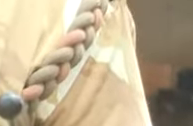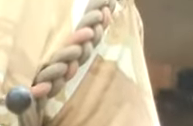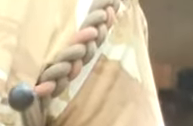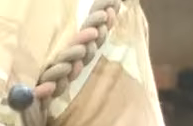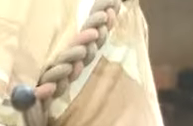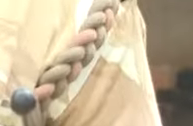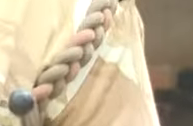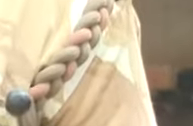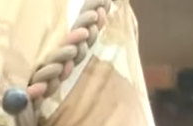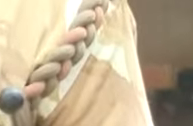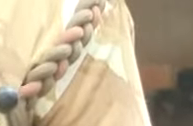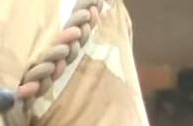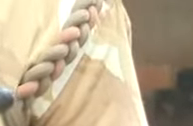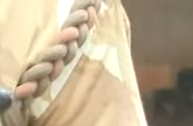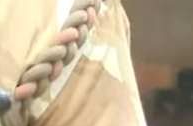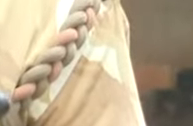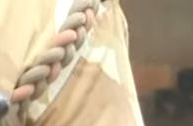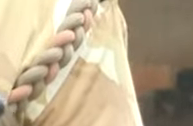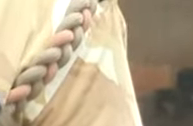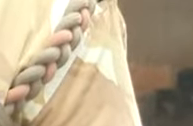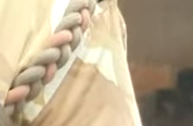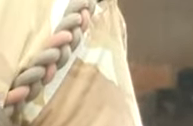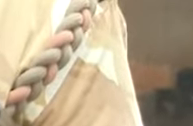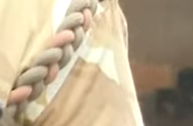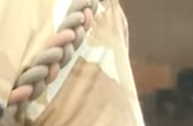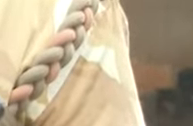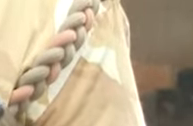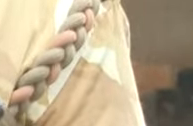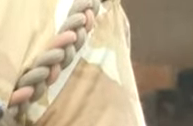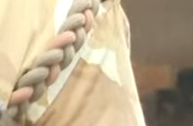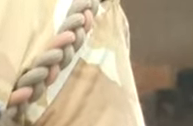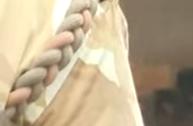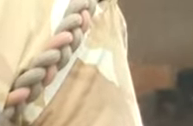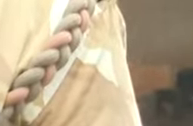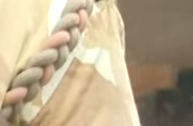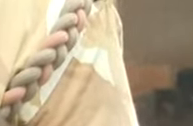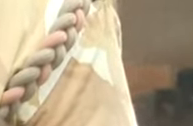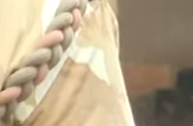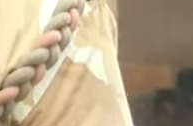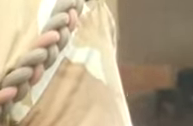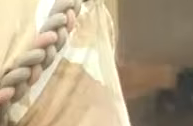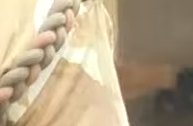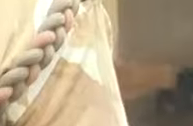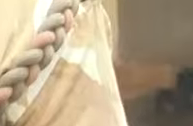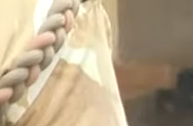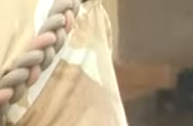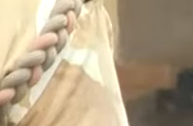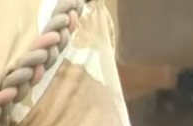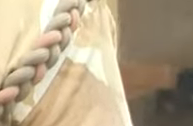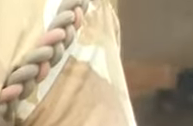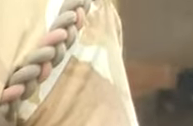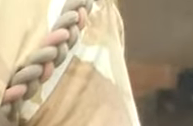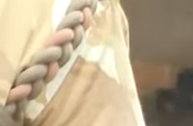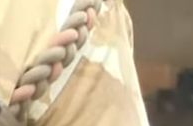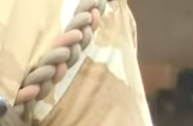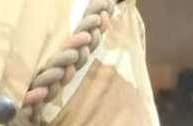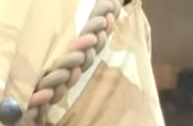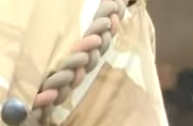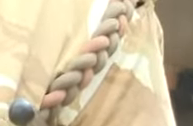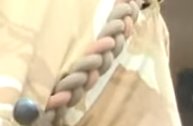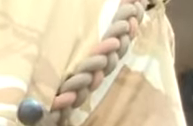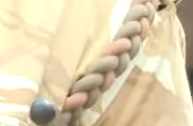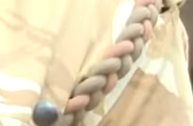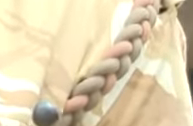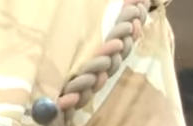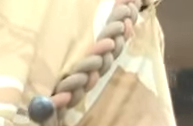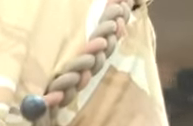elephants which are residing within the park. And so it is only within Amboseli